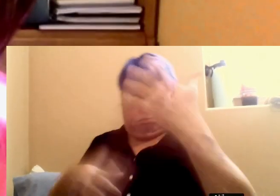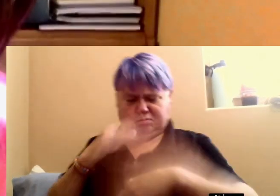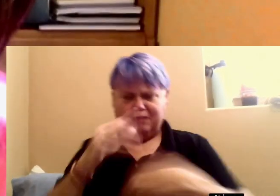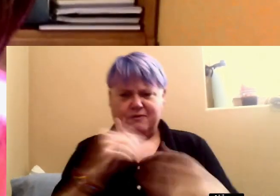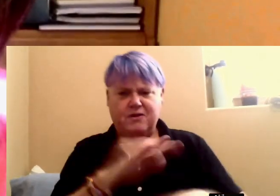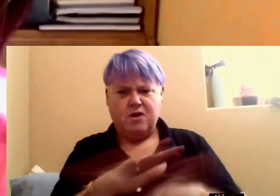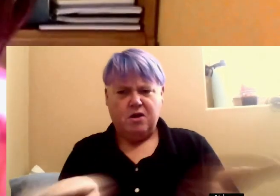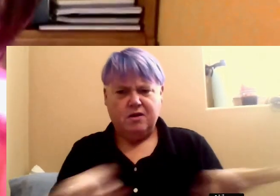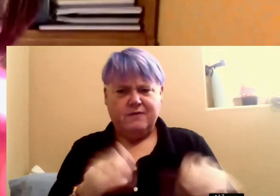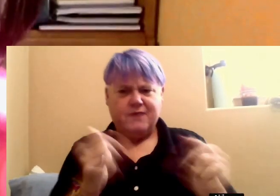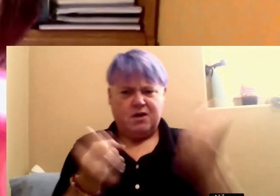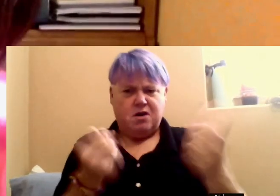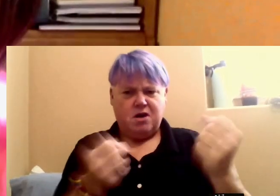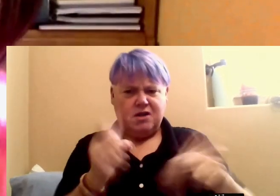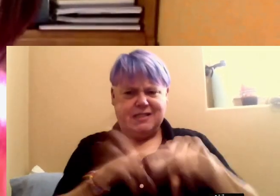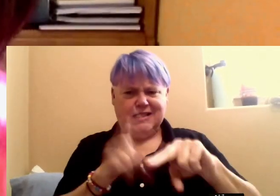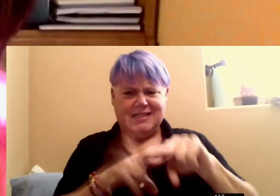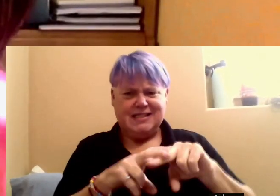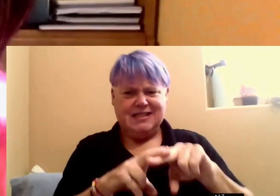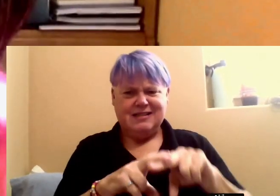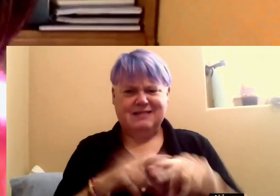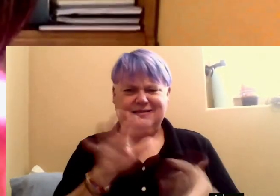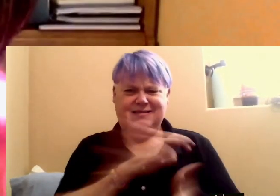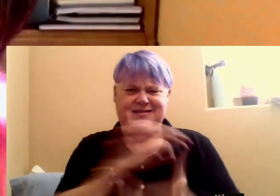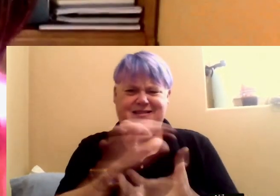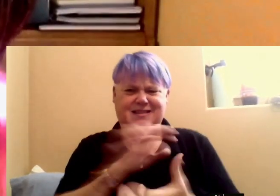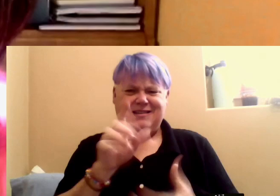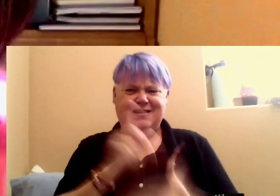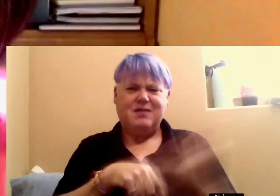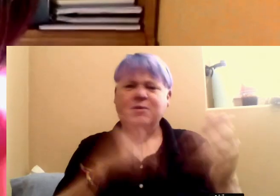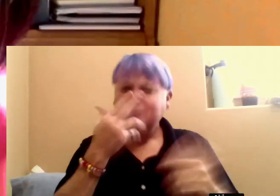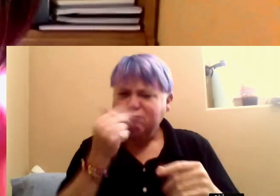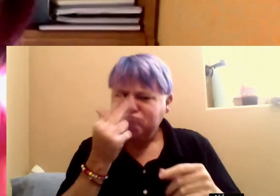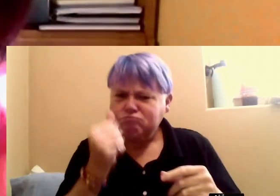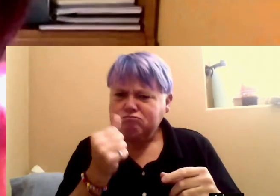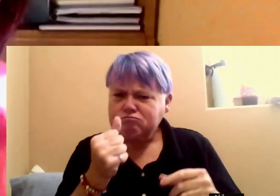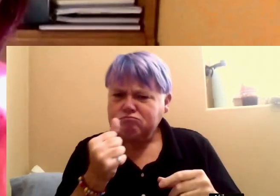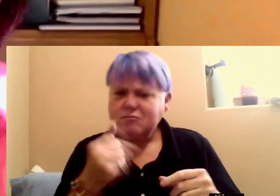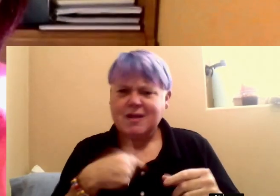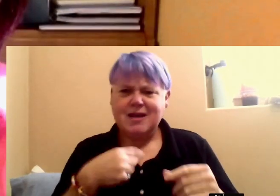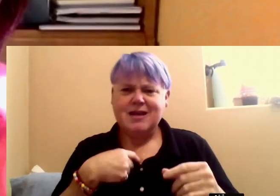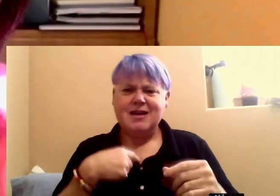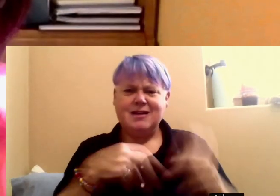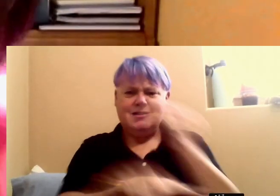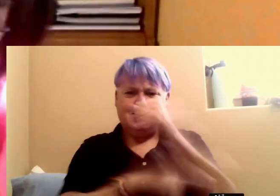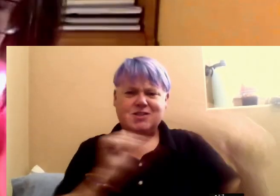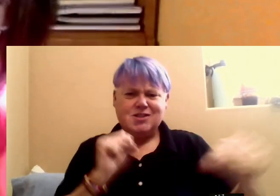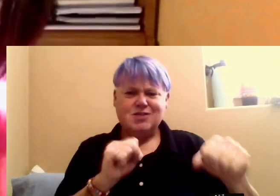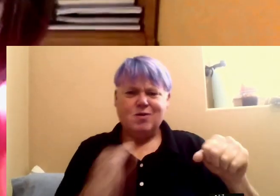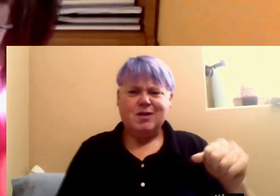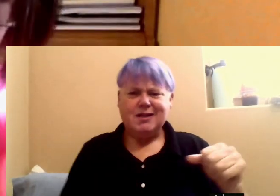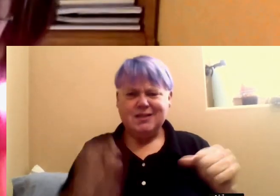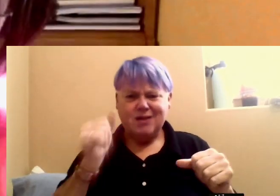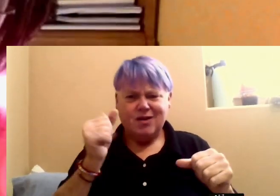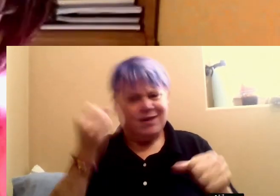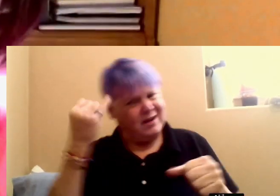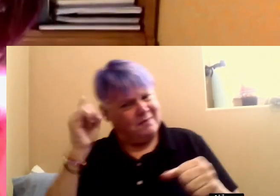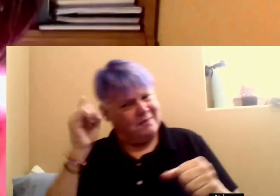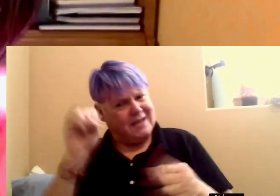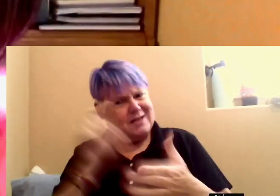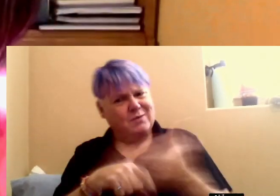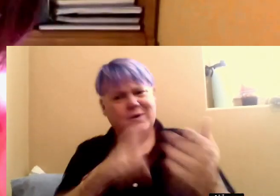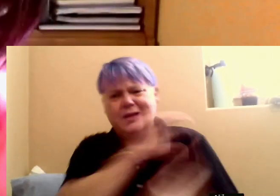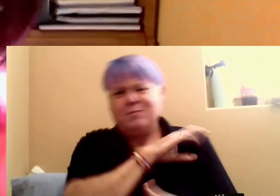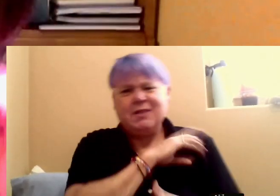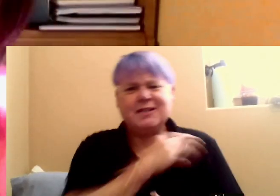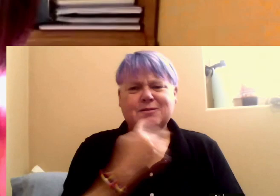laugh. It's ridiculous. What's funny? I just stole a dog. I'm imagining what the police would say if they stopped